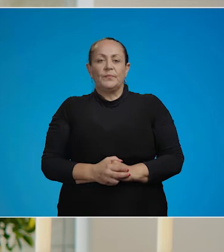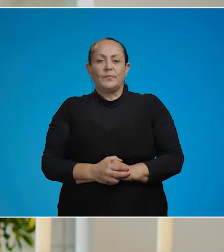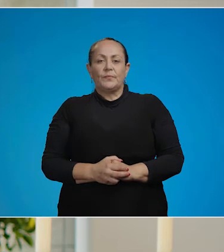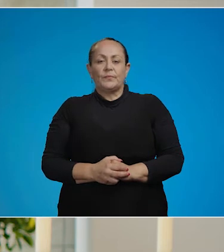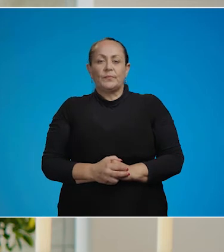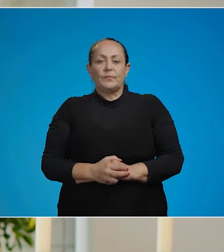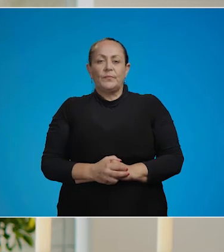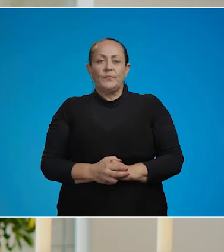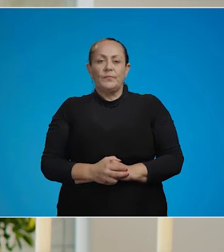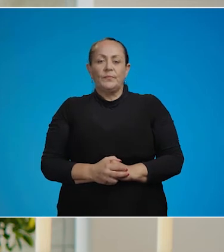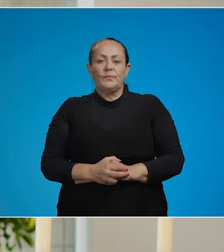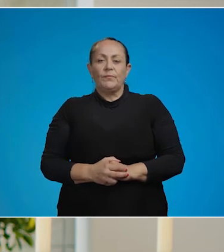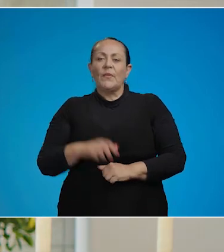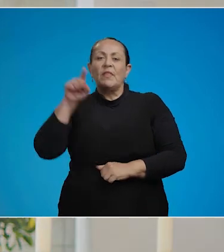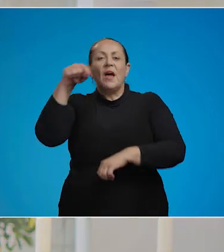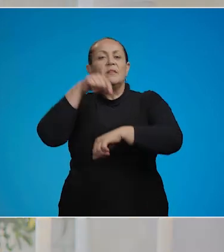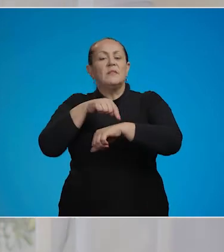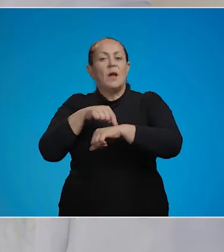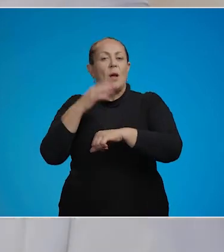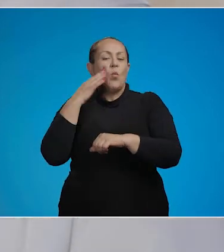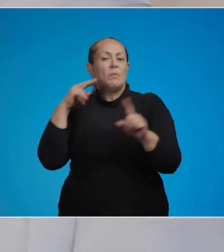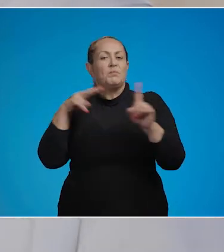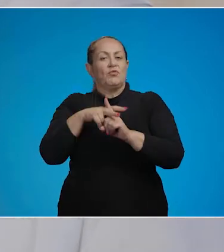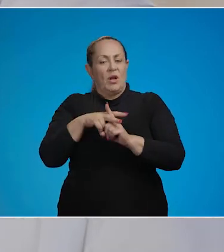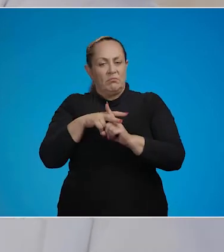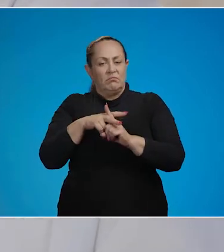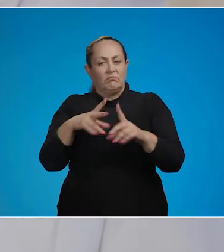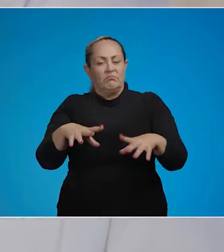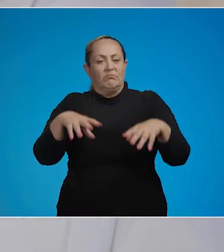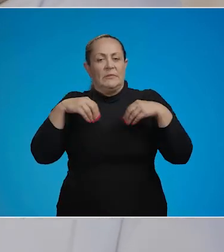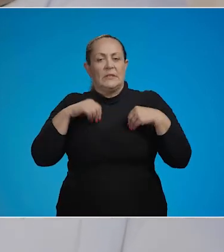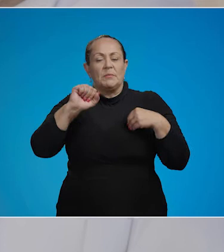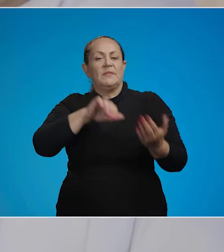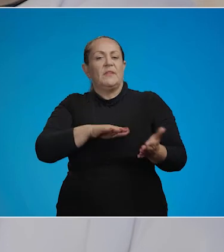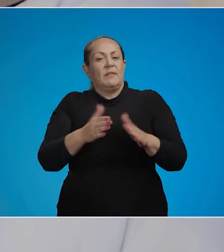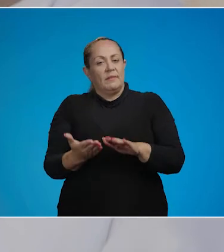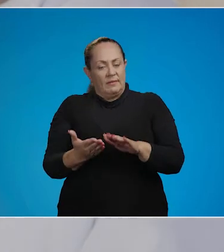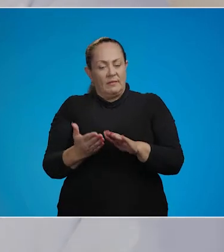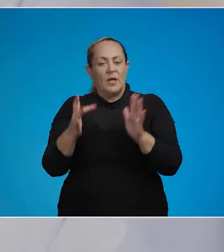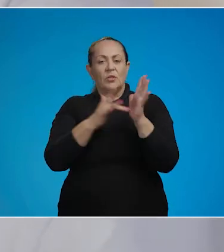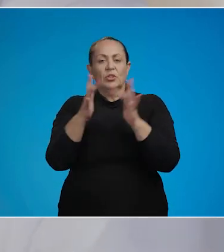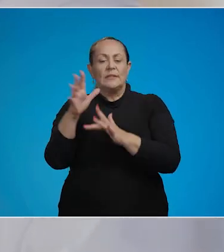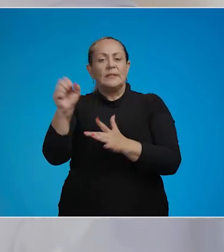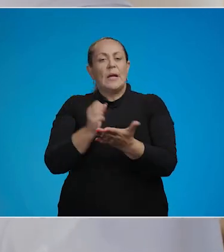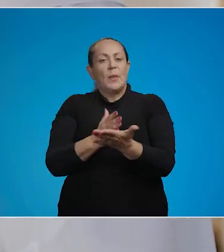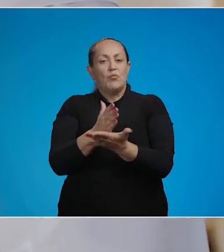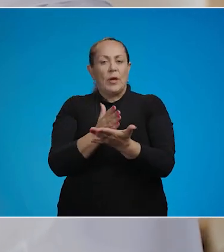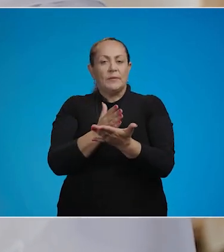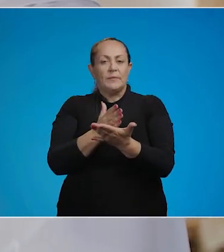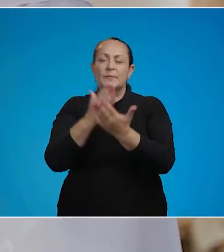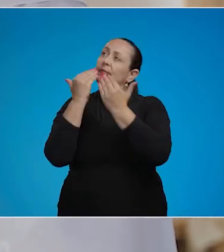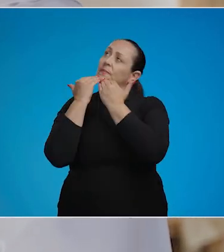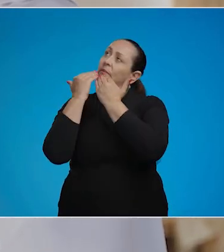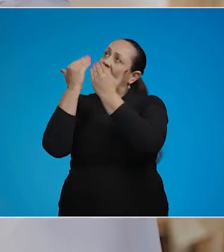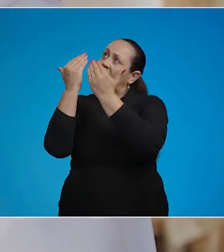At the time he was betrayed and entered willingly into his passion he took bread and giving